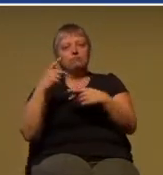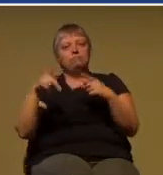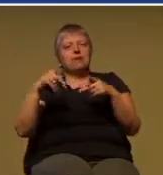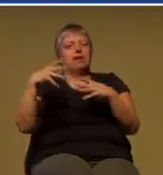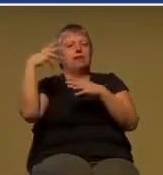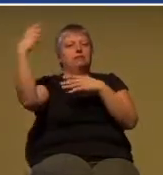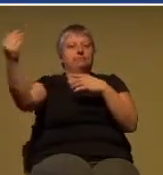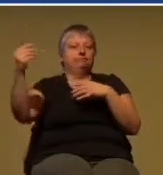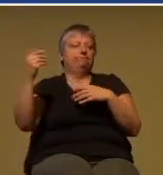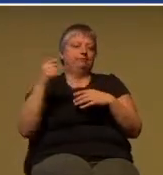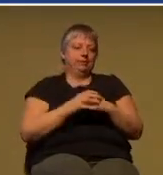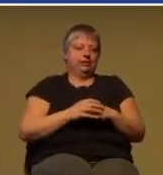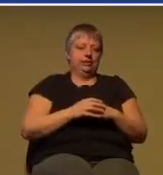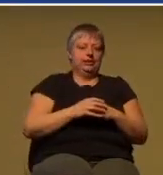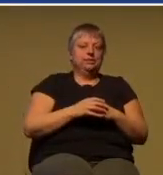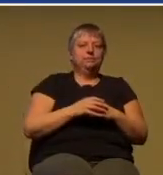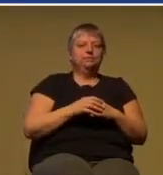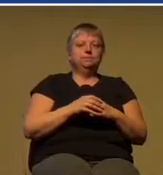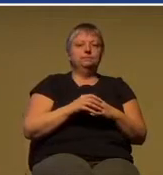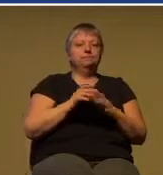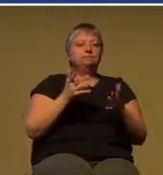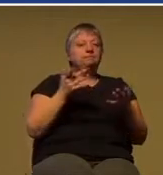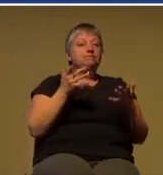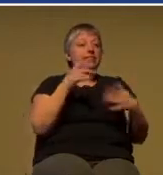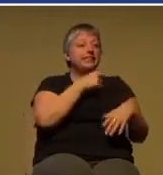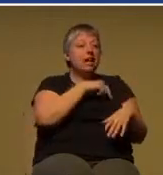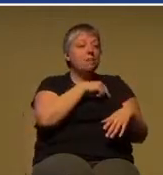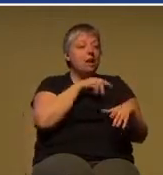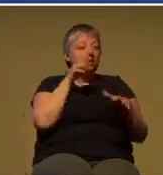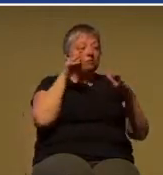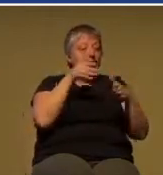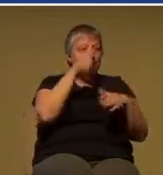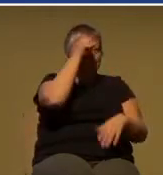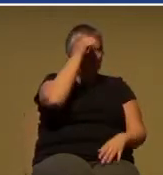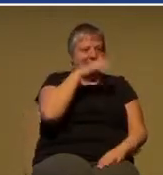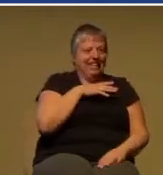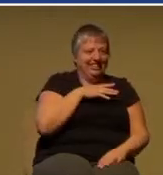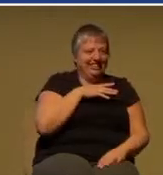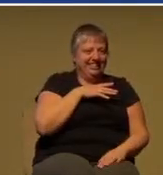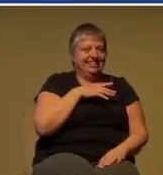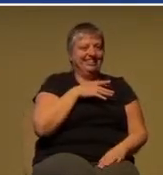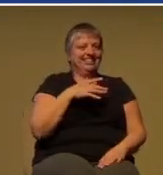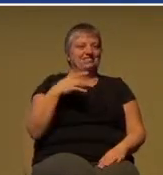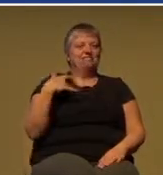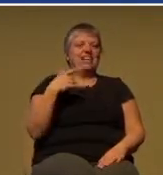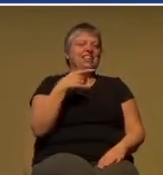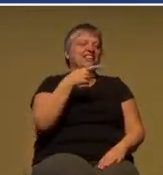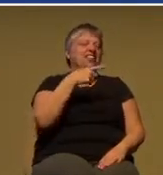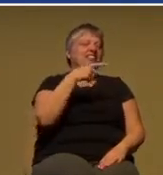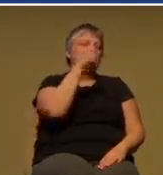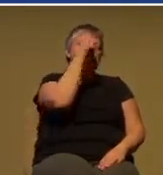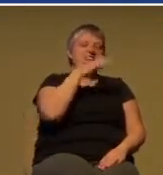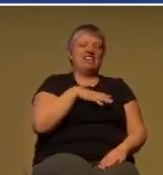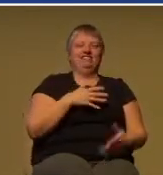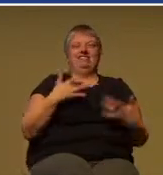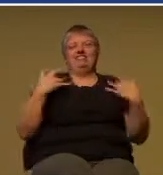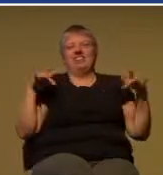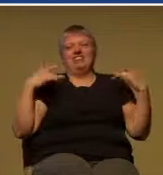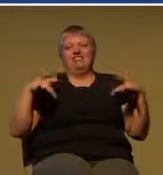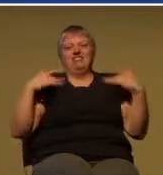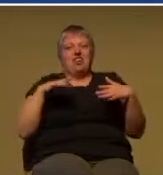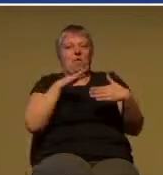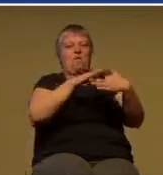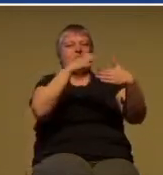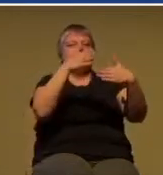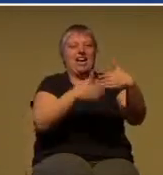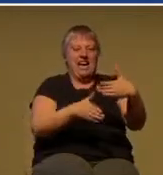is tailored for men, because men typically don't want to do weekend marriage seminars. They figure